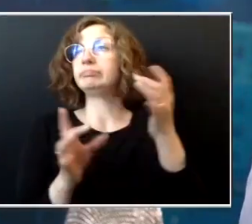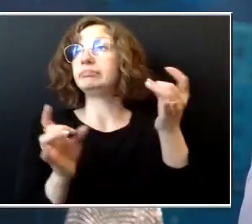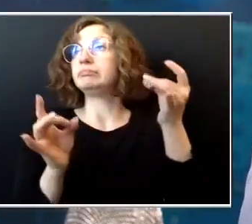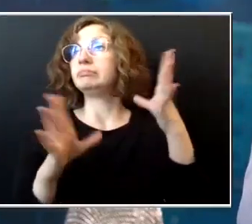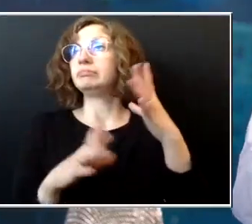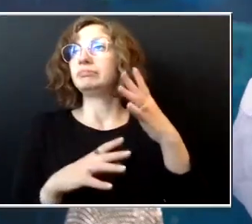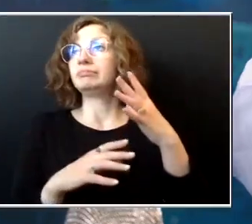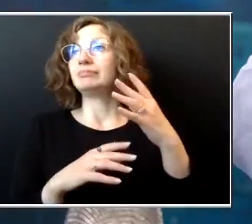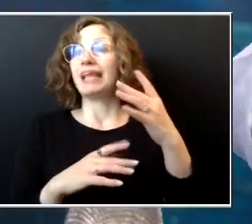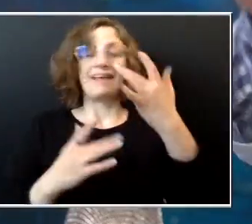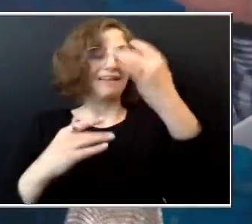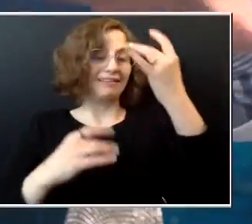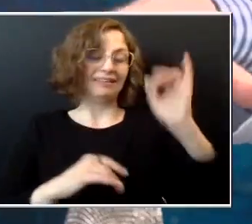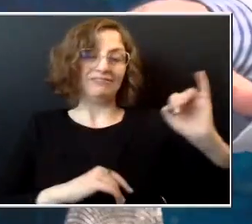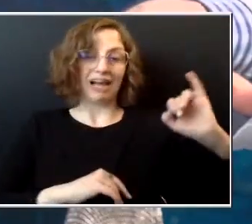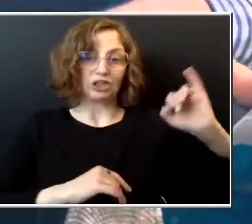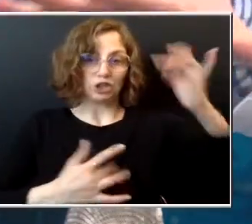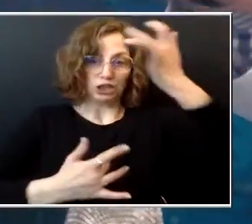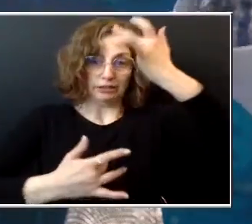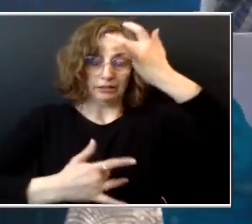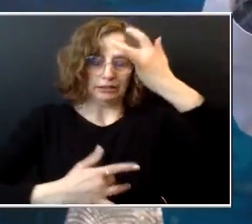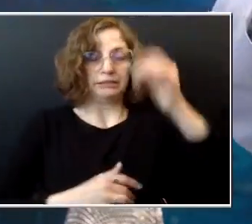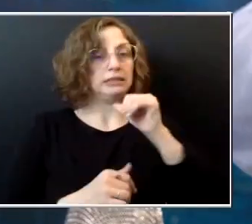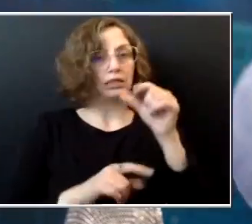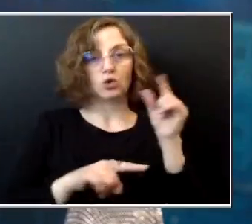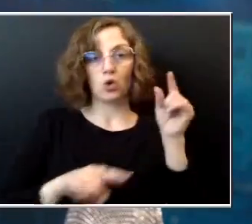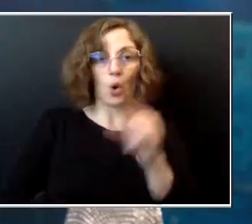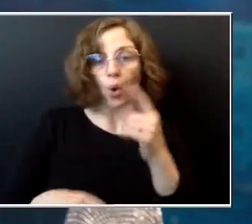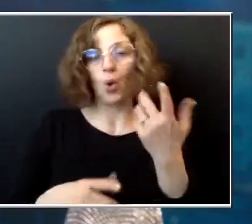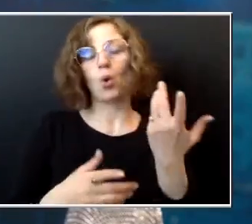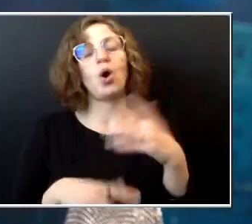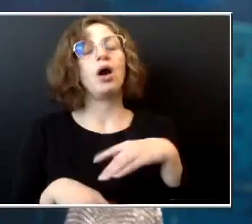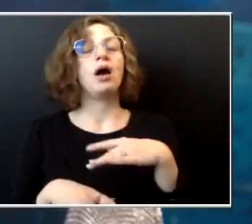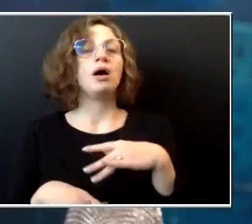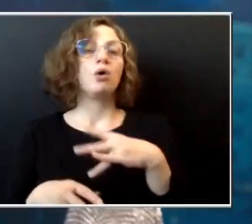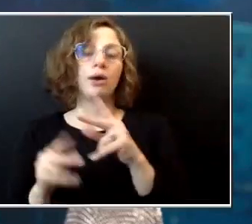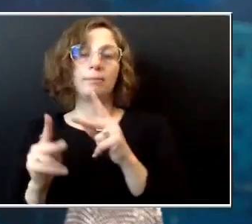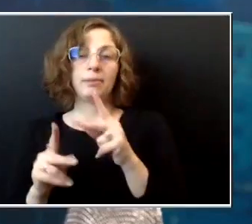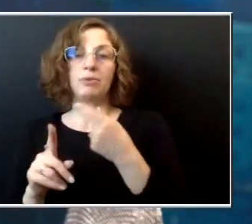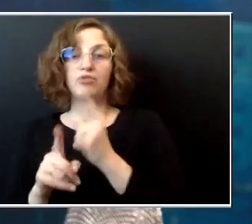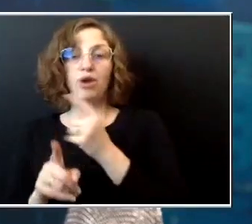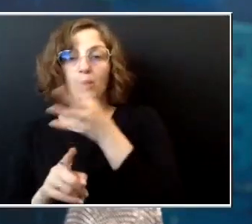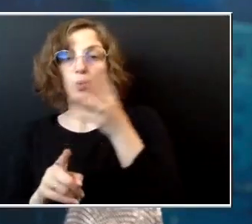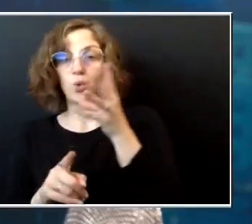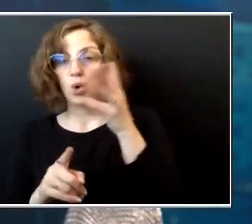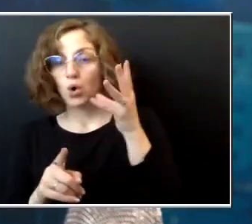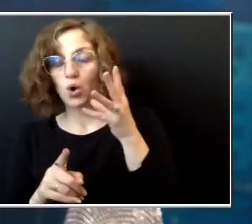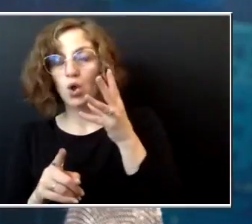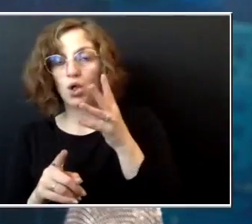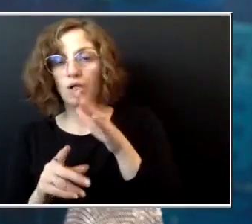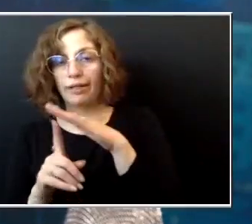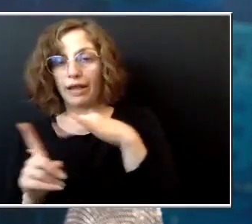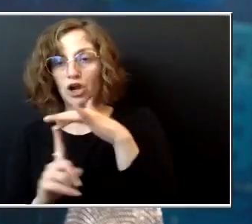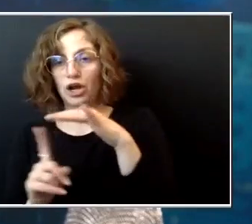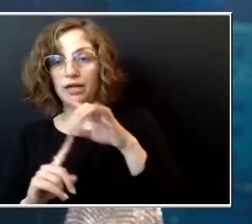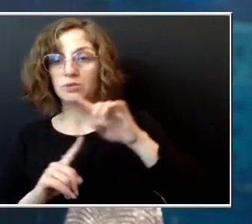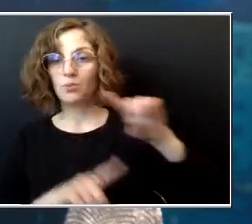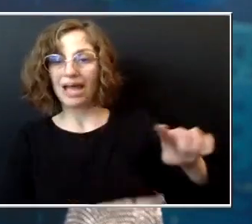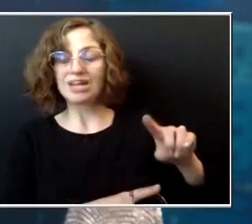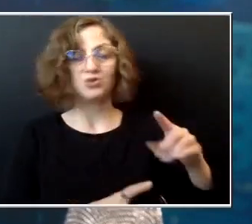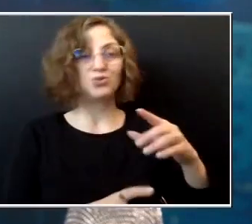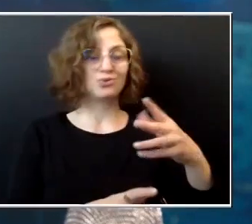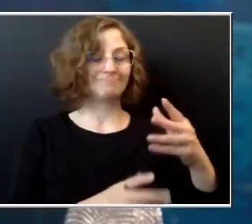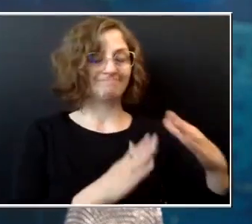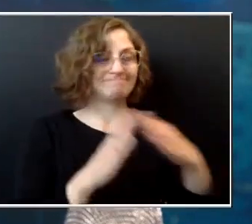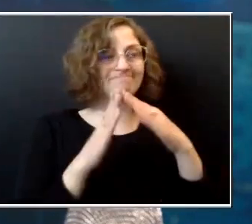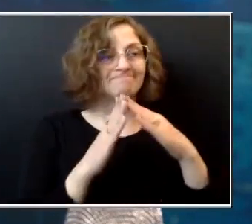people transferred out of a rural emergency room into a place where they could get the appropriate care for a heart attack. So when you get